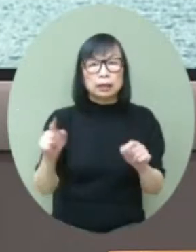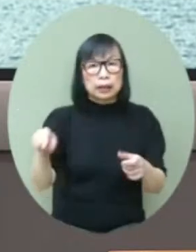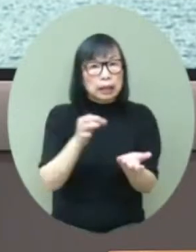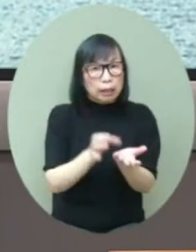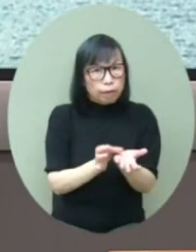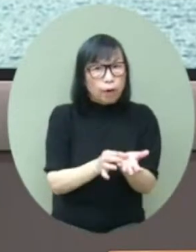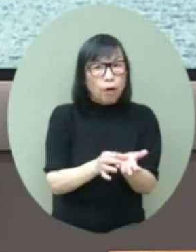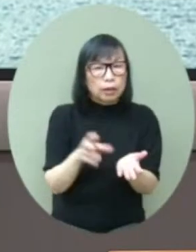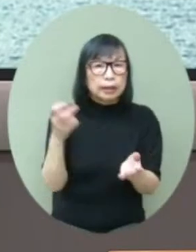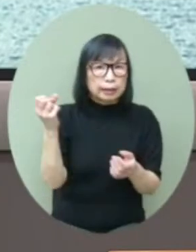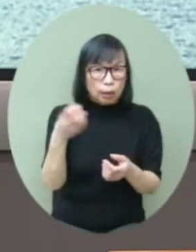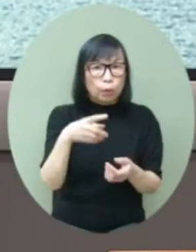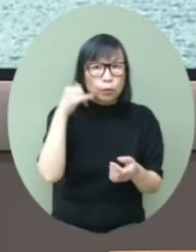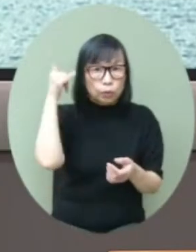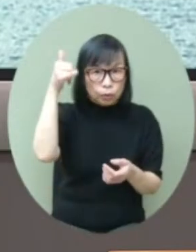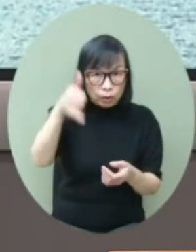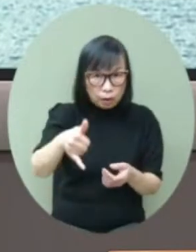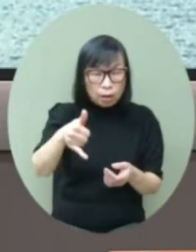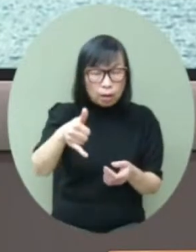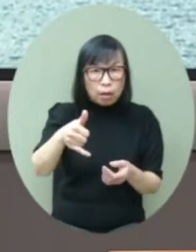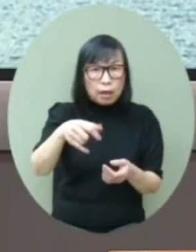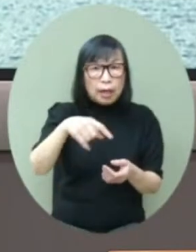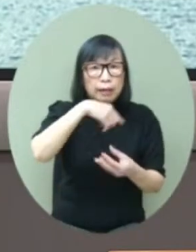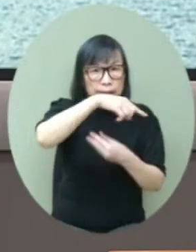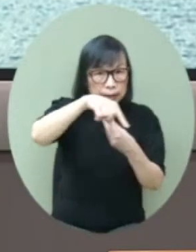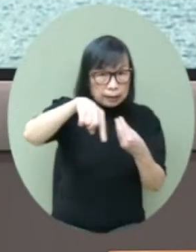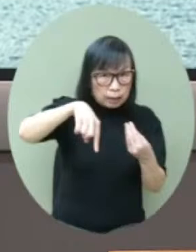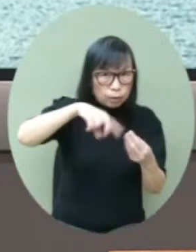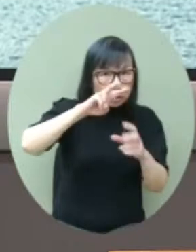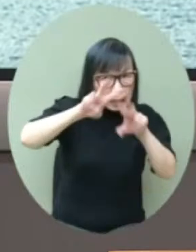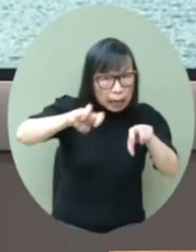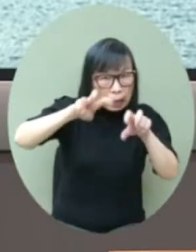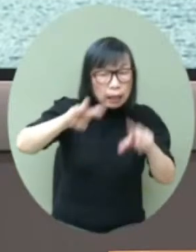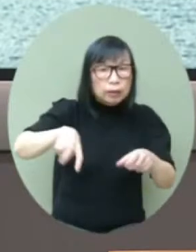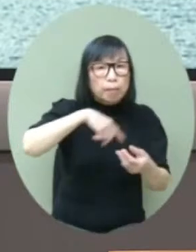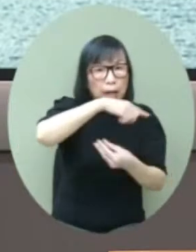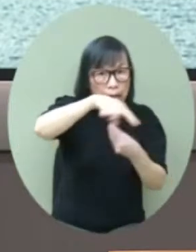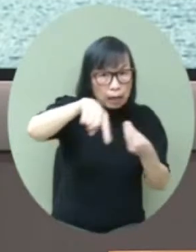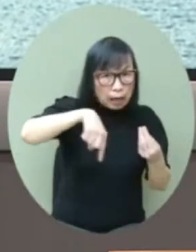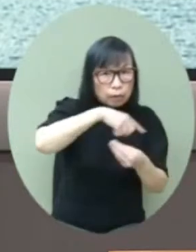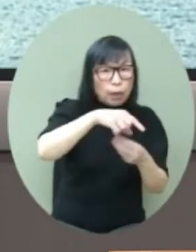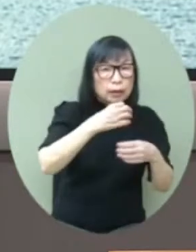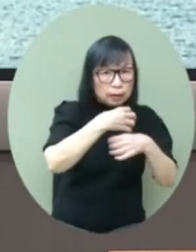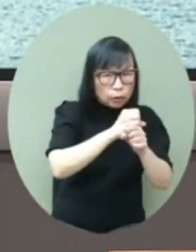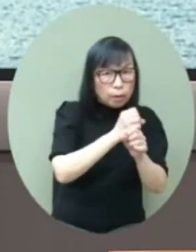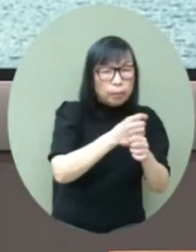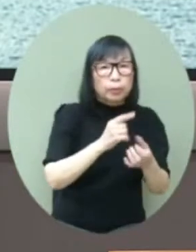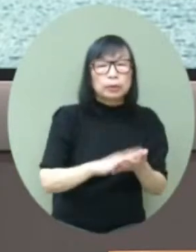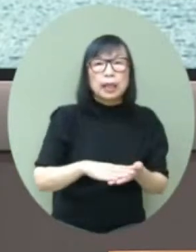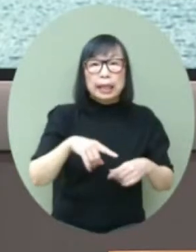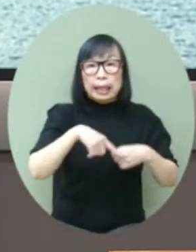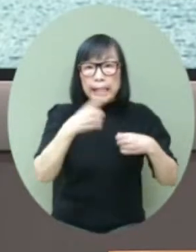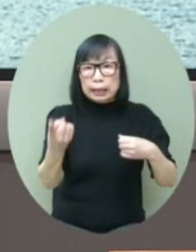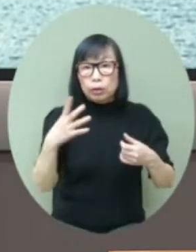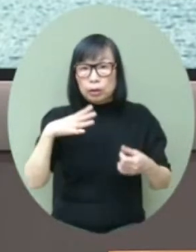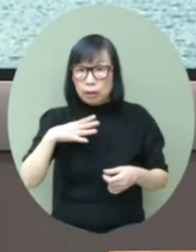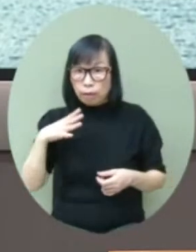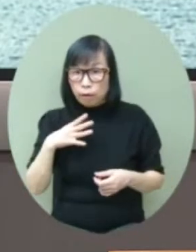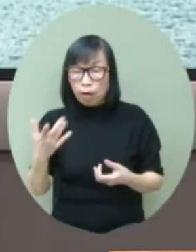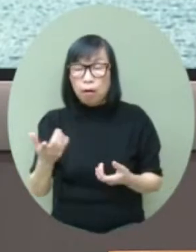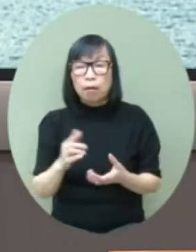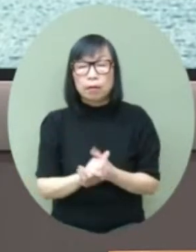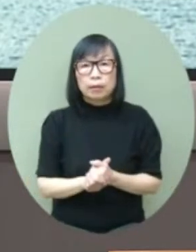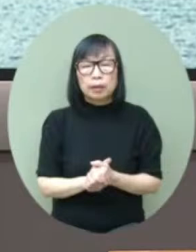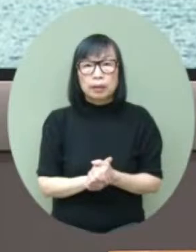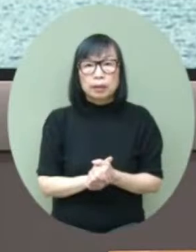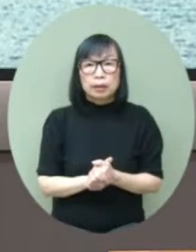any environmental issue, that we would conduct on-site investigation and took some